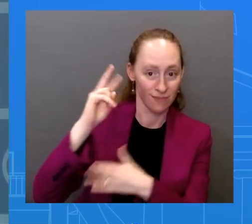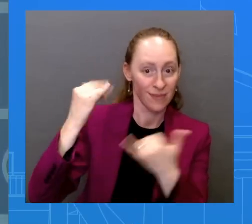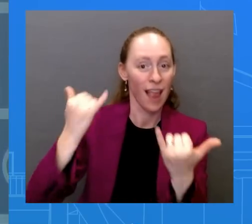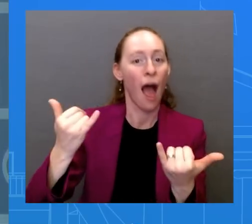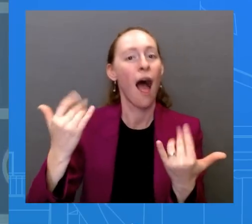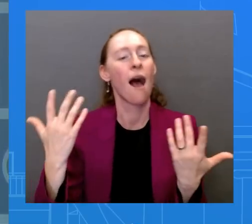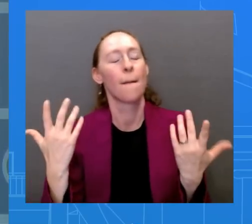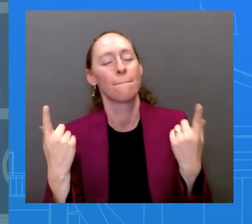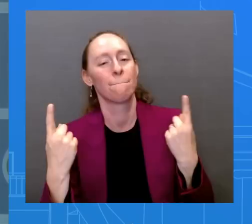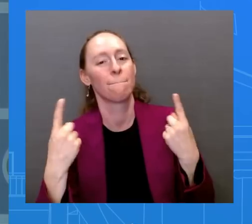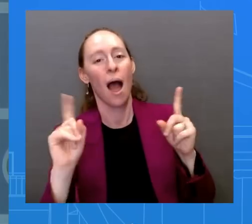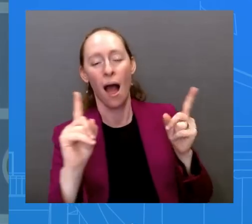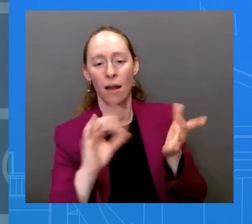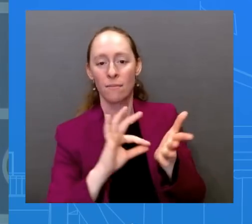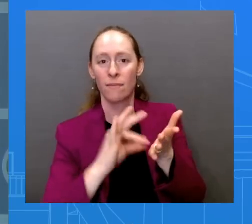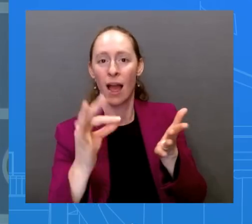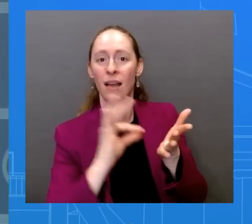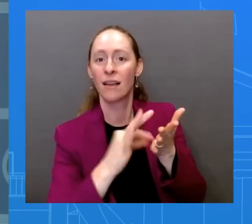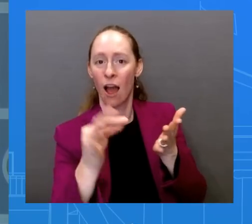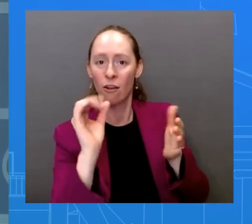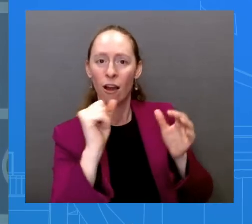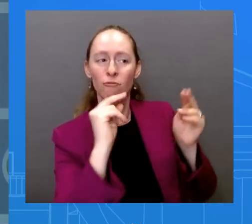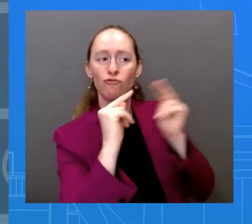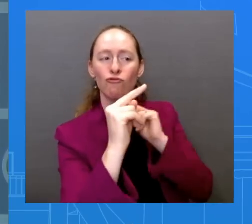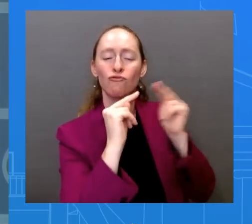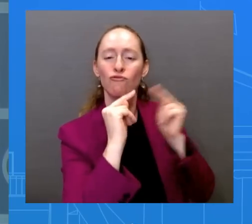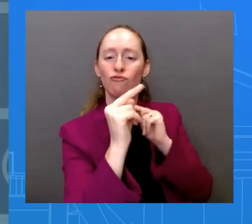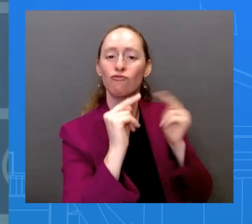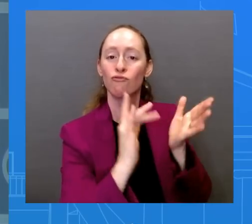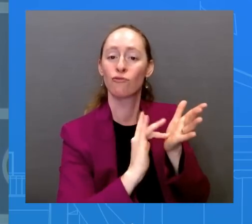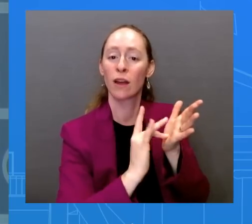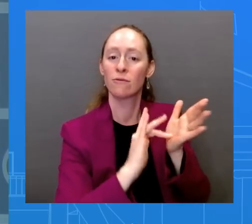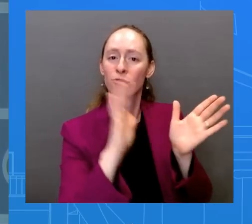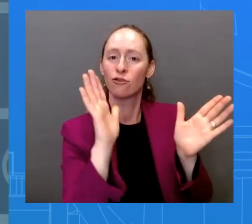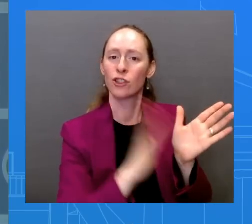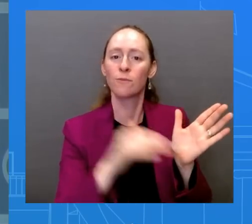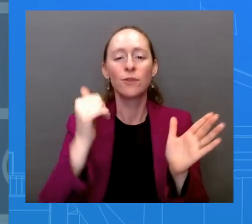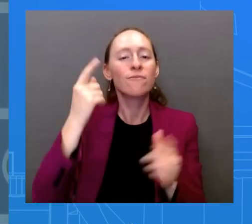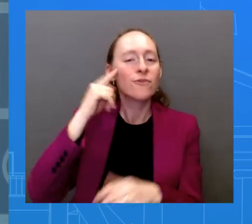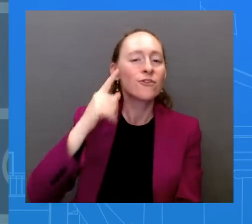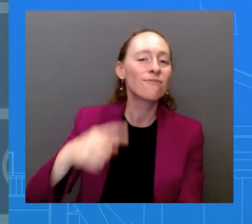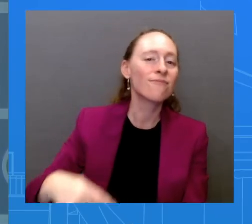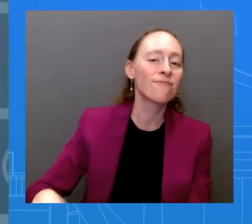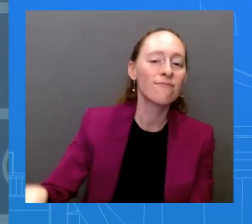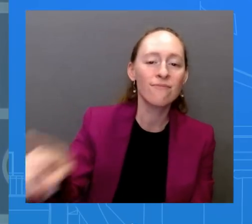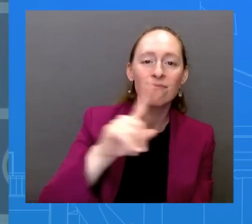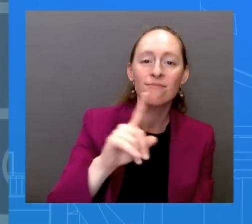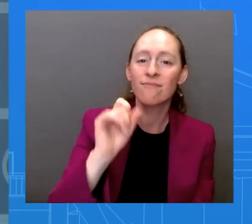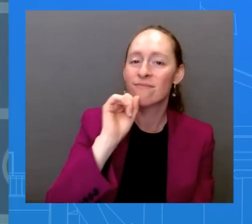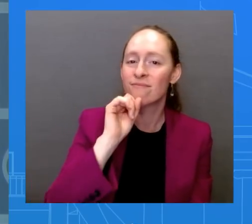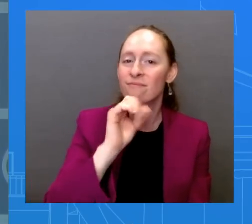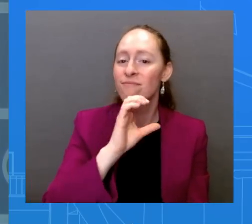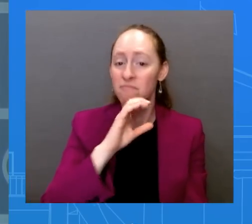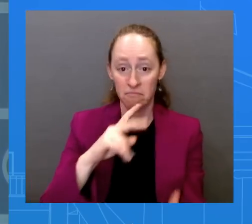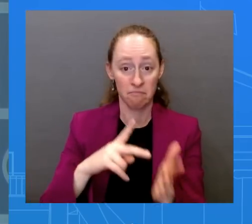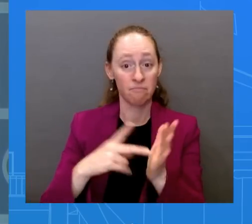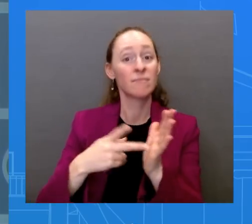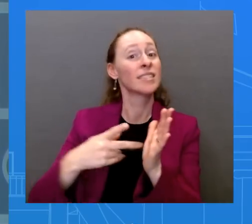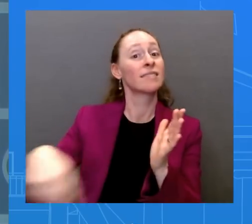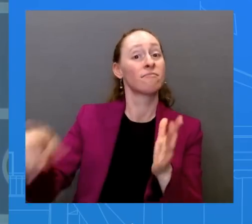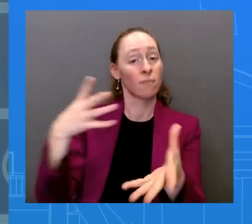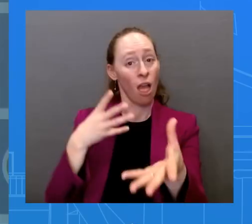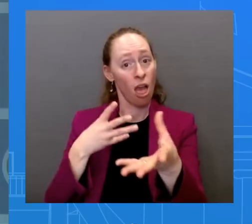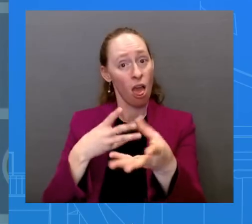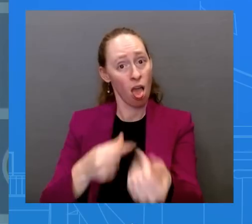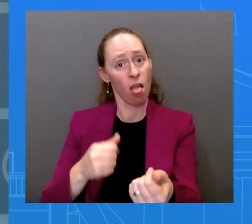prices. Seniors will see their out-of-pocket costs for prescription drugs limited to $2,000 a year.